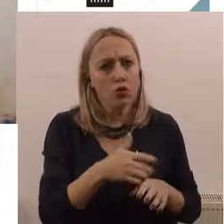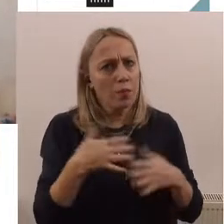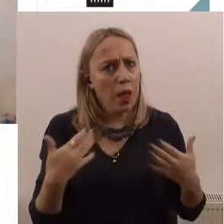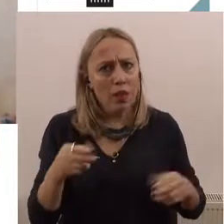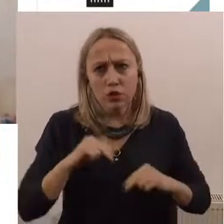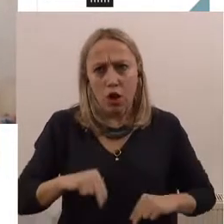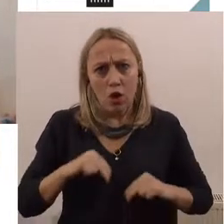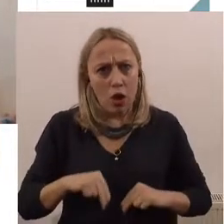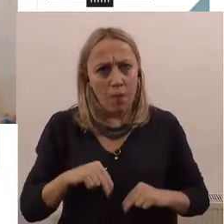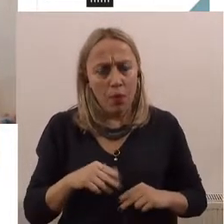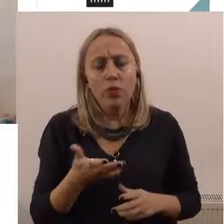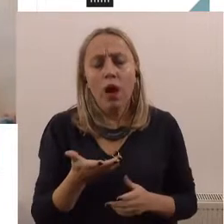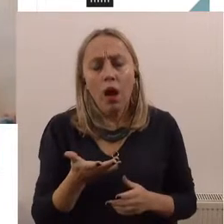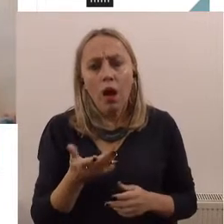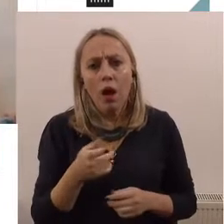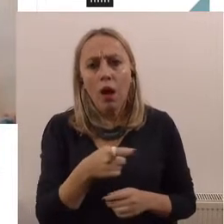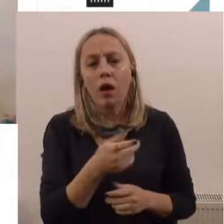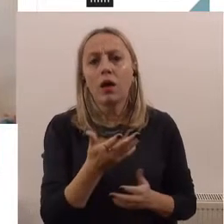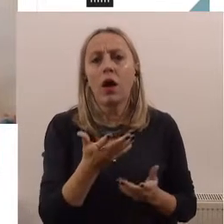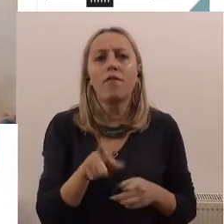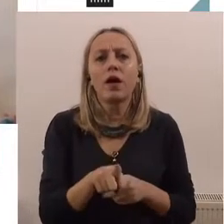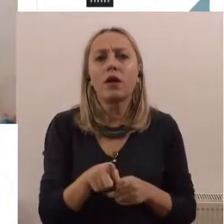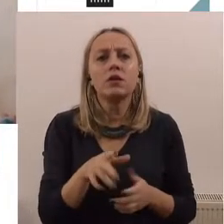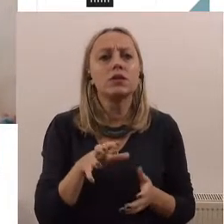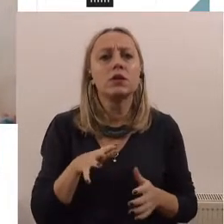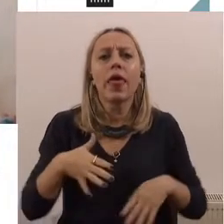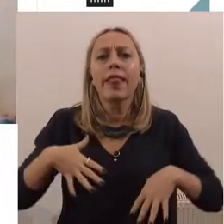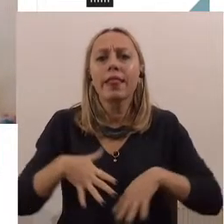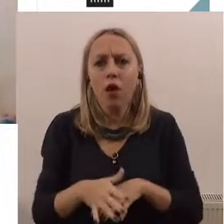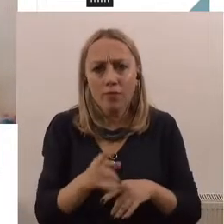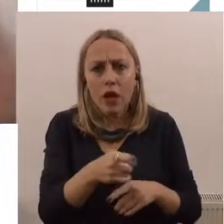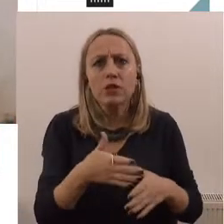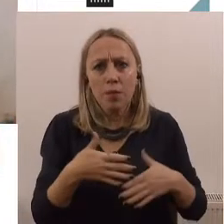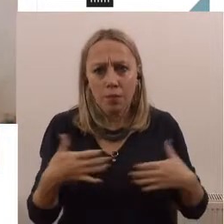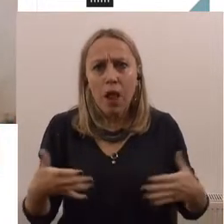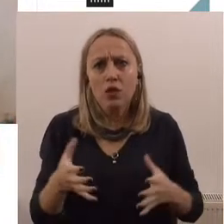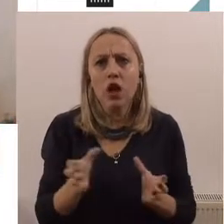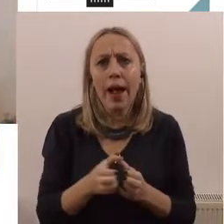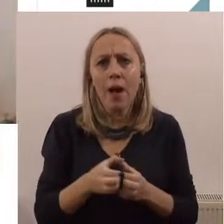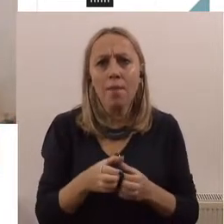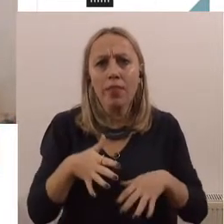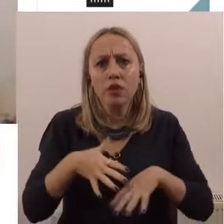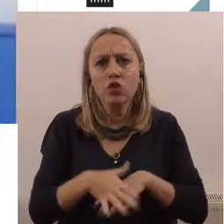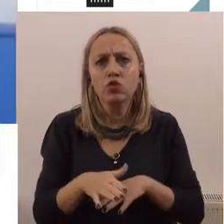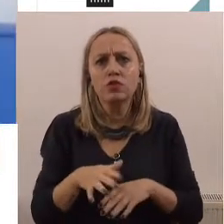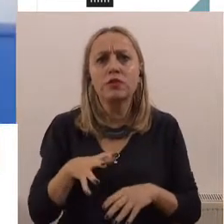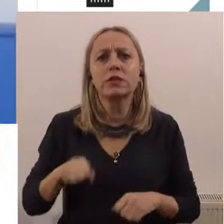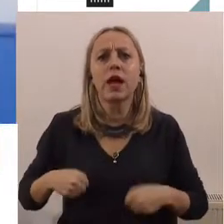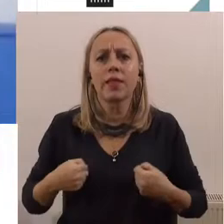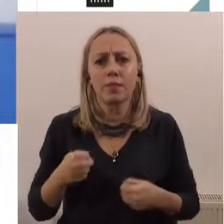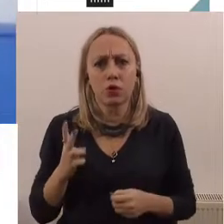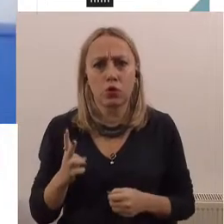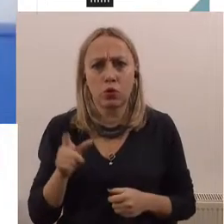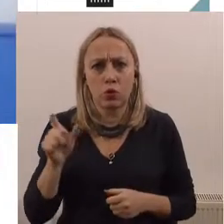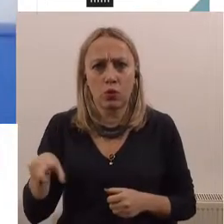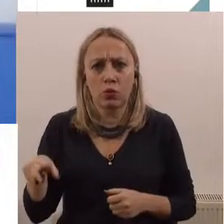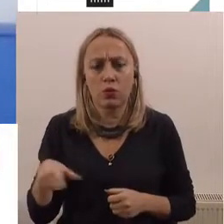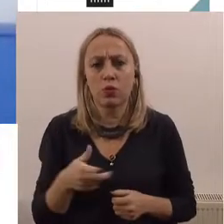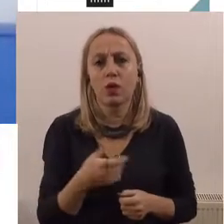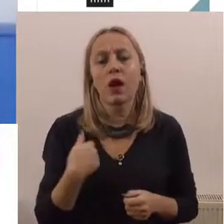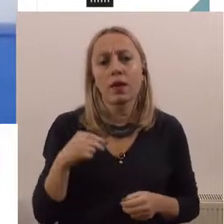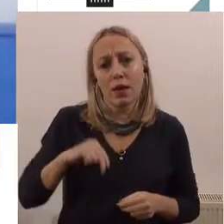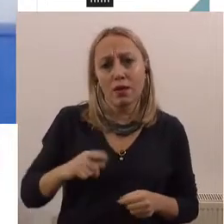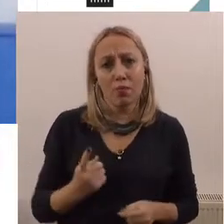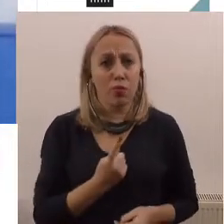and is the inclusive department of Rijksmuseum a big one? Or No,